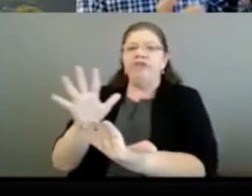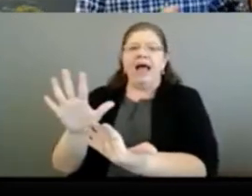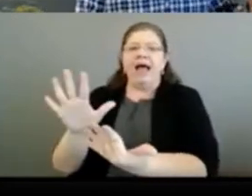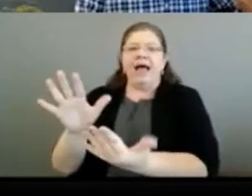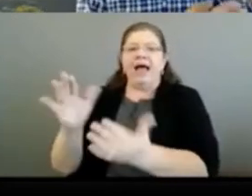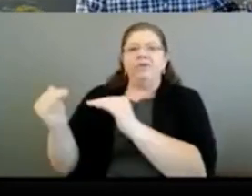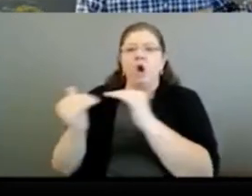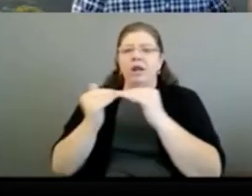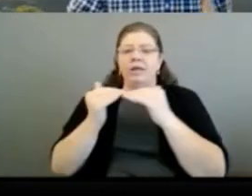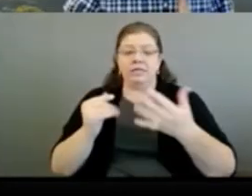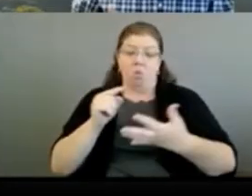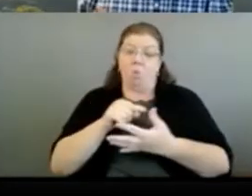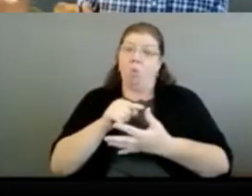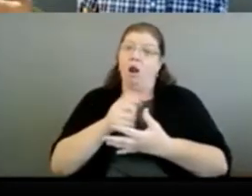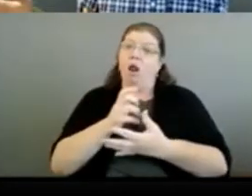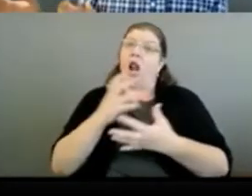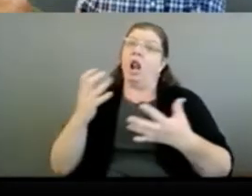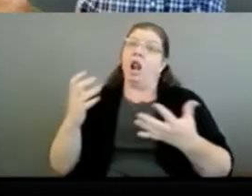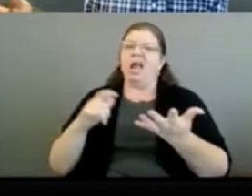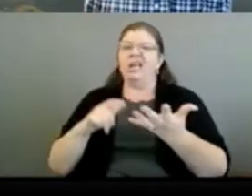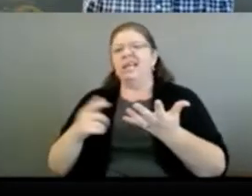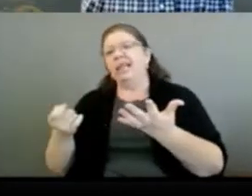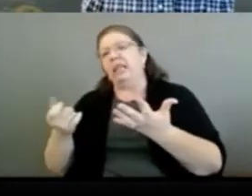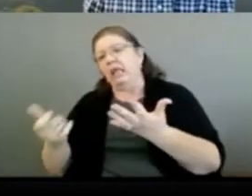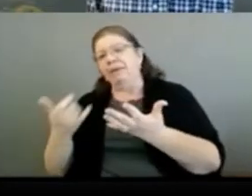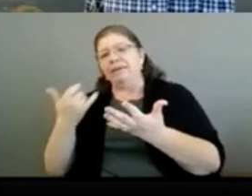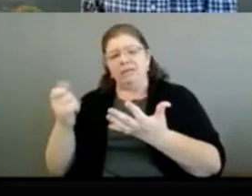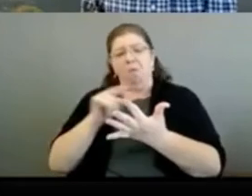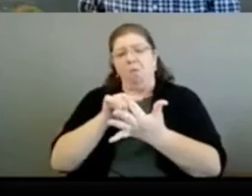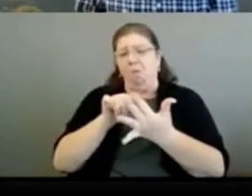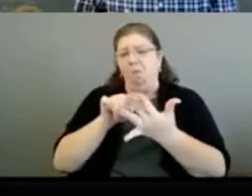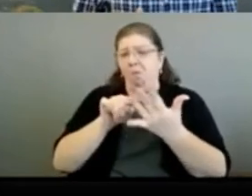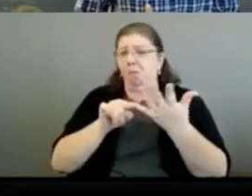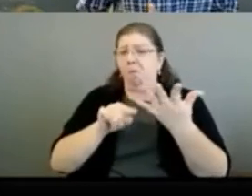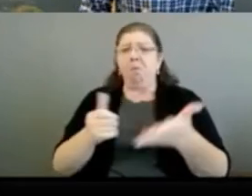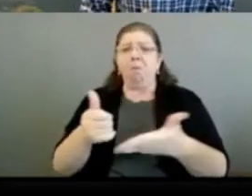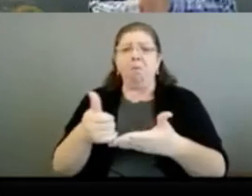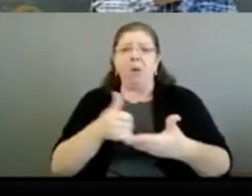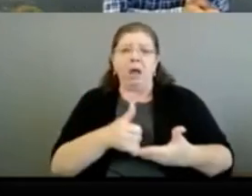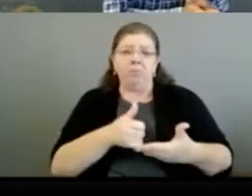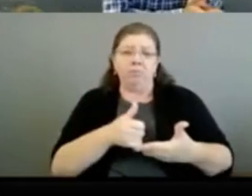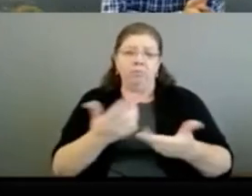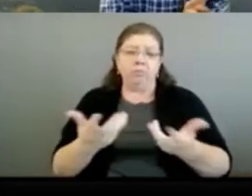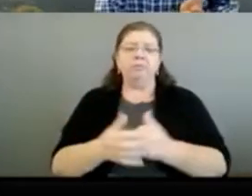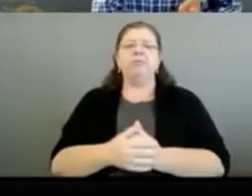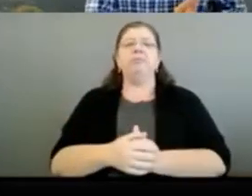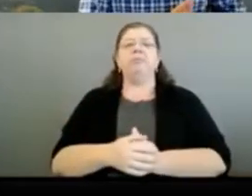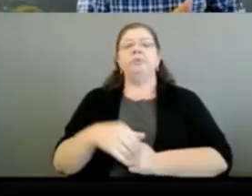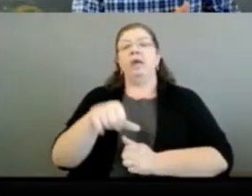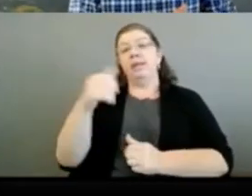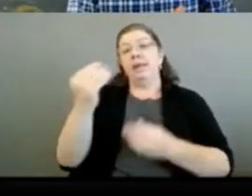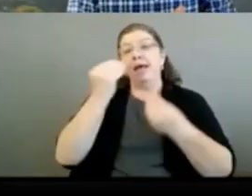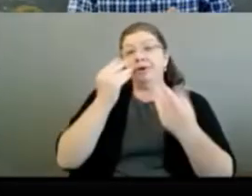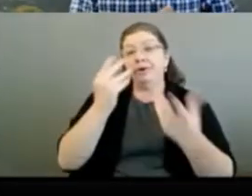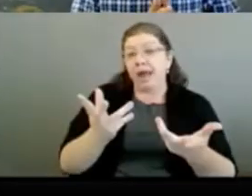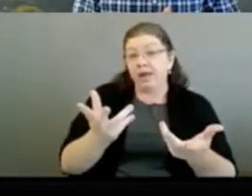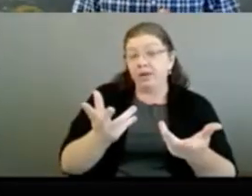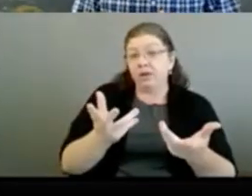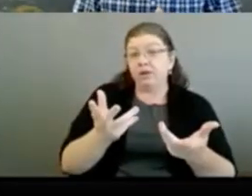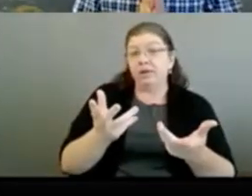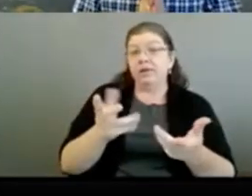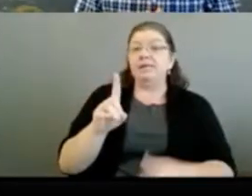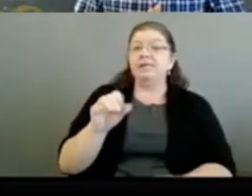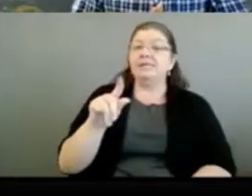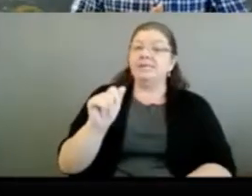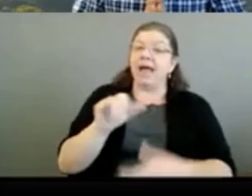colleague 1 a lot, and I go to colleague 5 a little bit, but I can still consider them to be a source of help. Another kind of data is data that